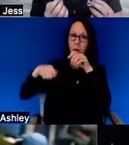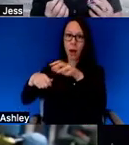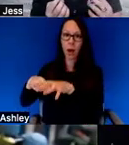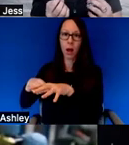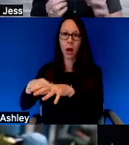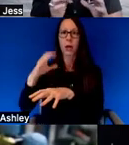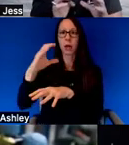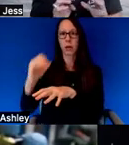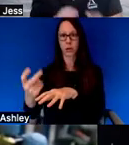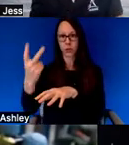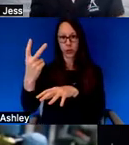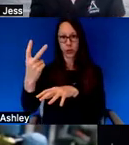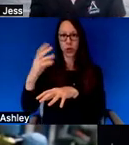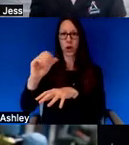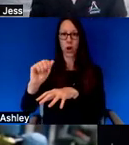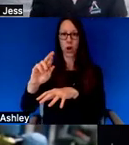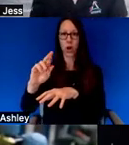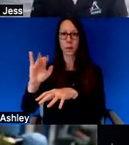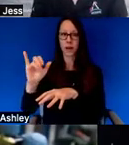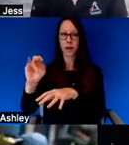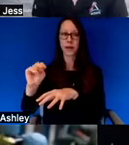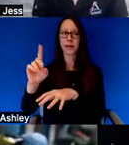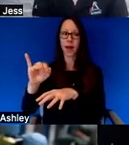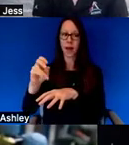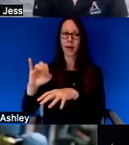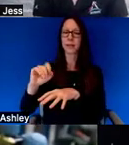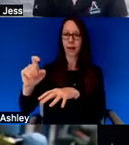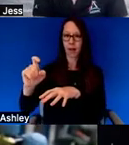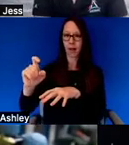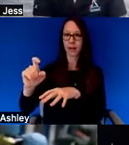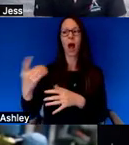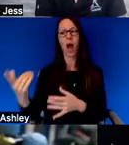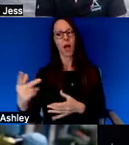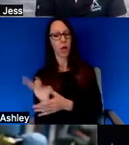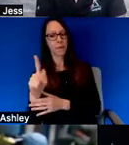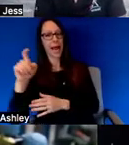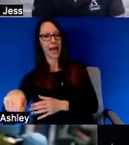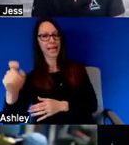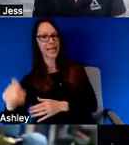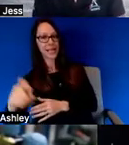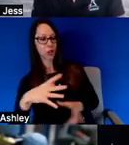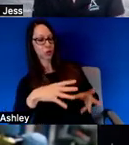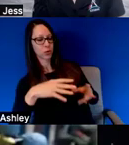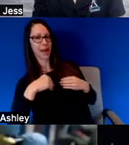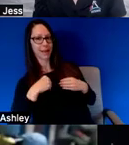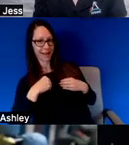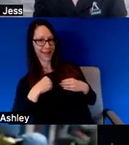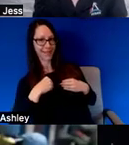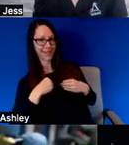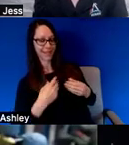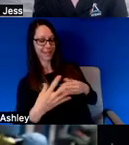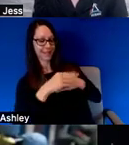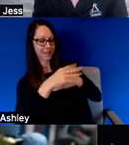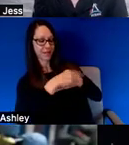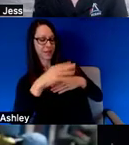carbon dioxide and give off oxygen. So it's a really great trade that we have with each other to make sure everybody breathes a little